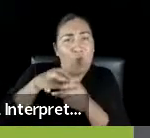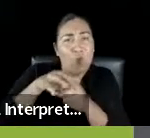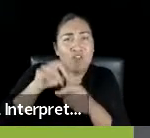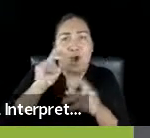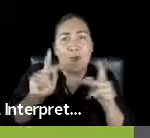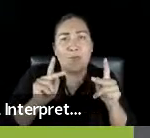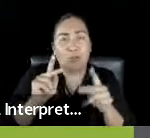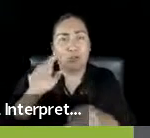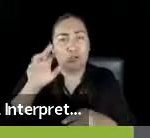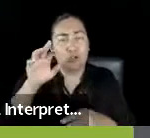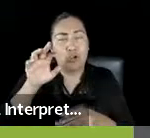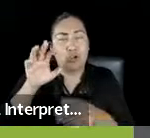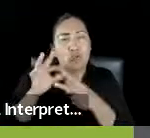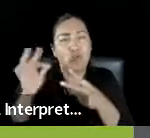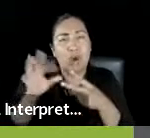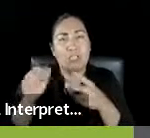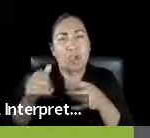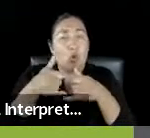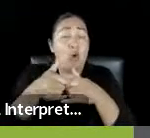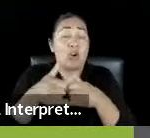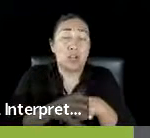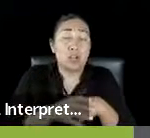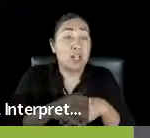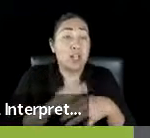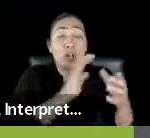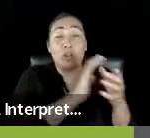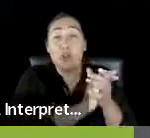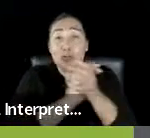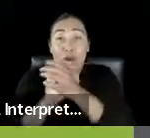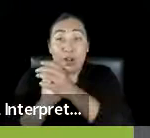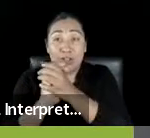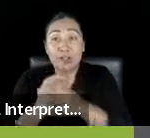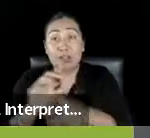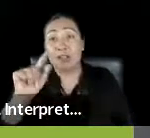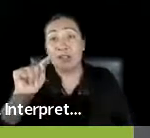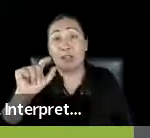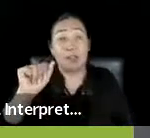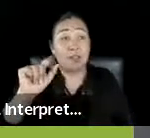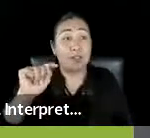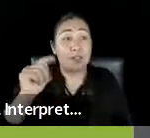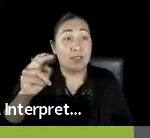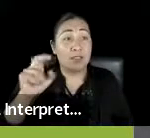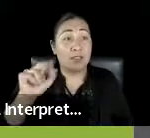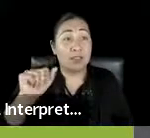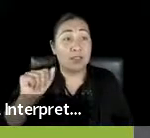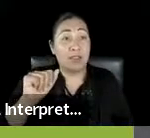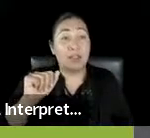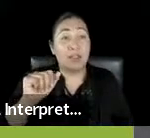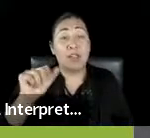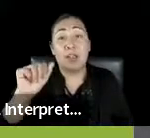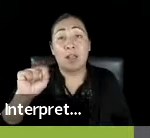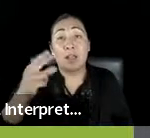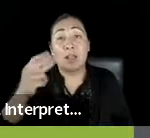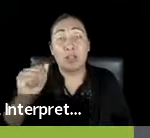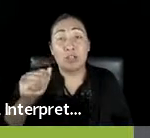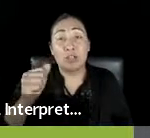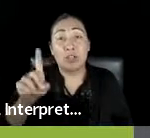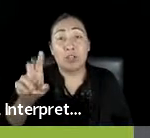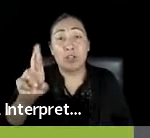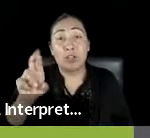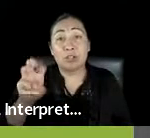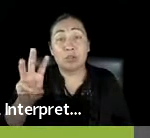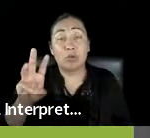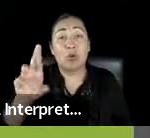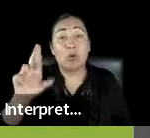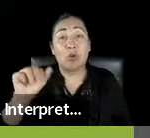and just cast your vote. And congratulations to Athena, to Asha and Drew, to Raphael and